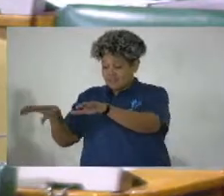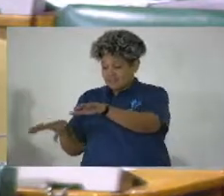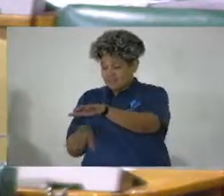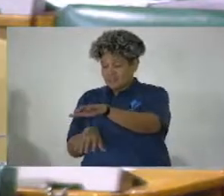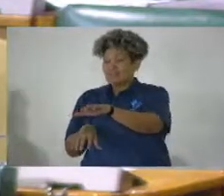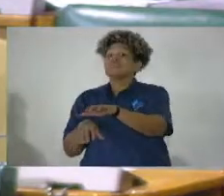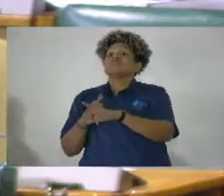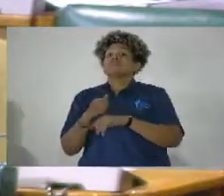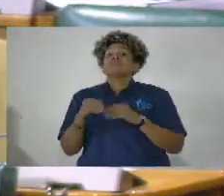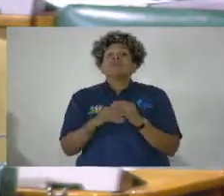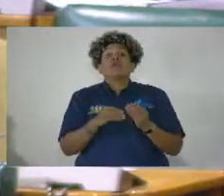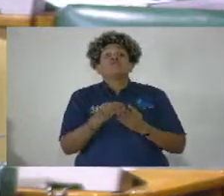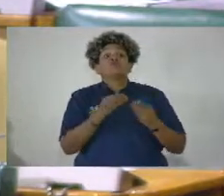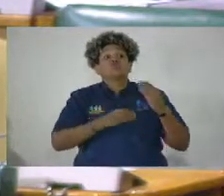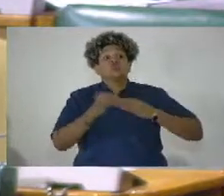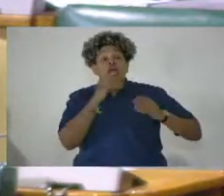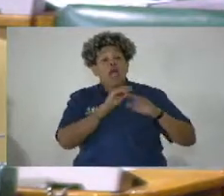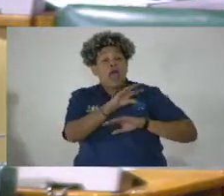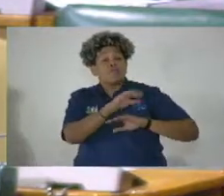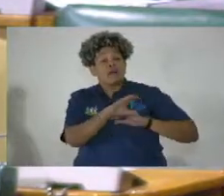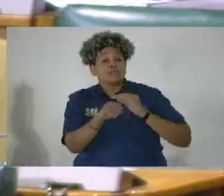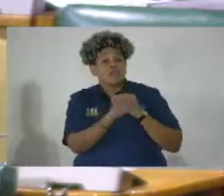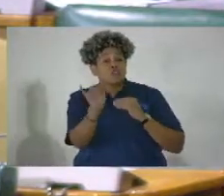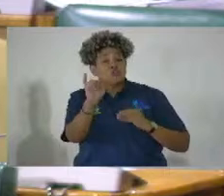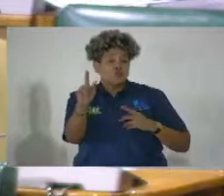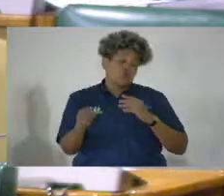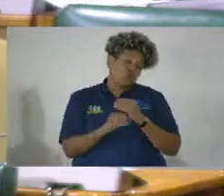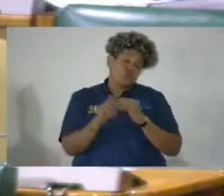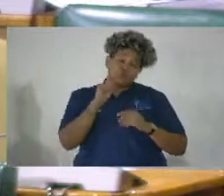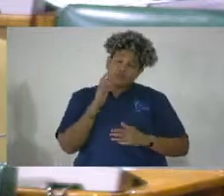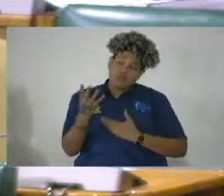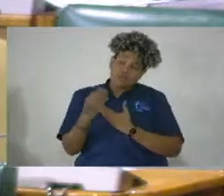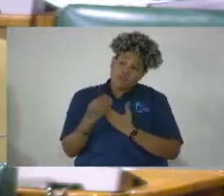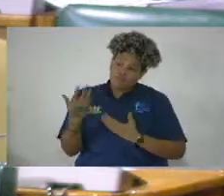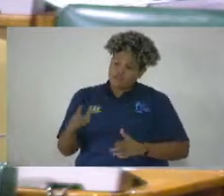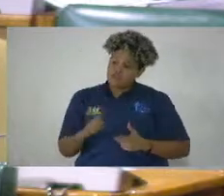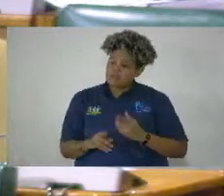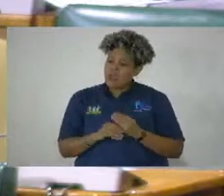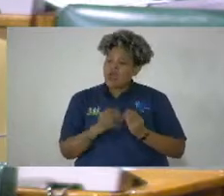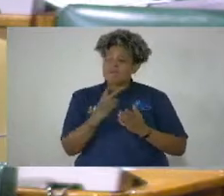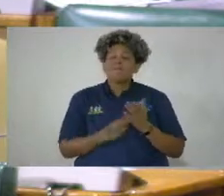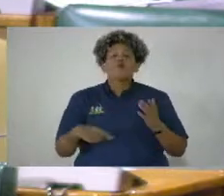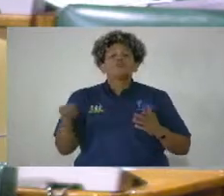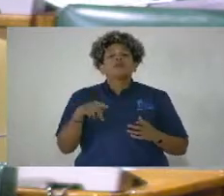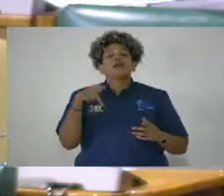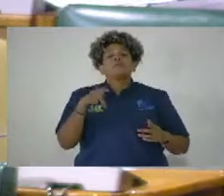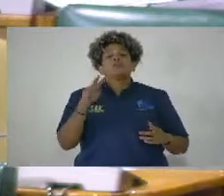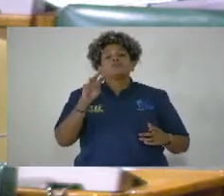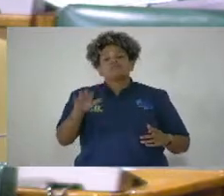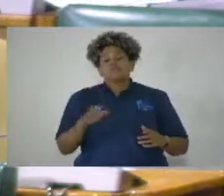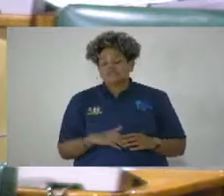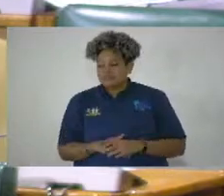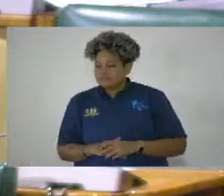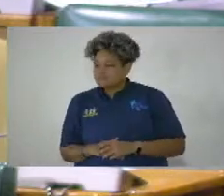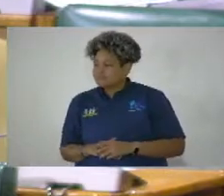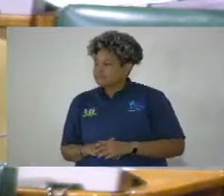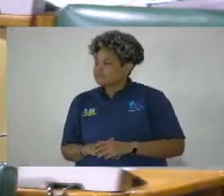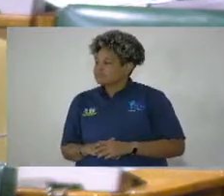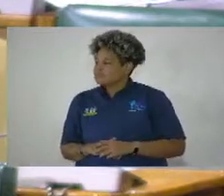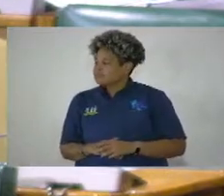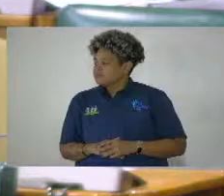transaction advisors have also been engaged. And in both cases, these are PwC.